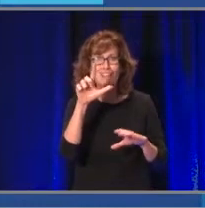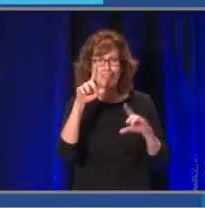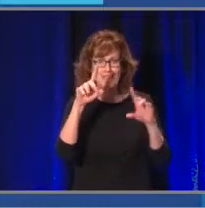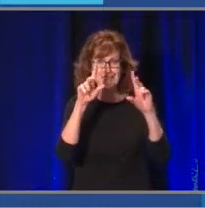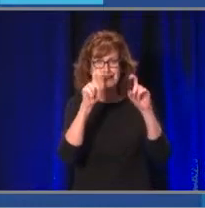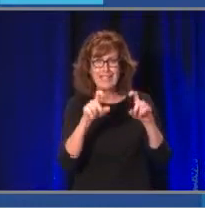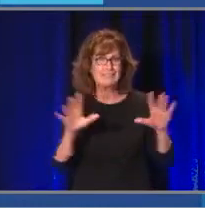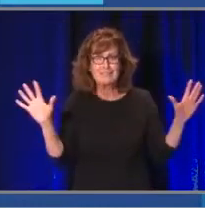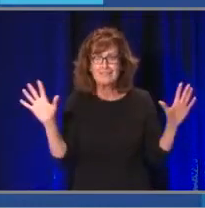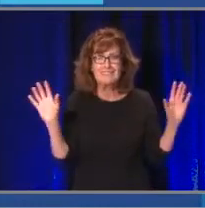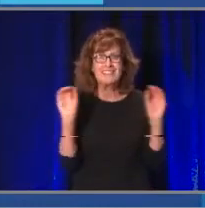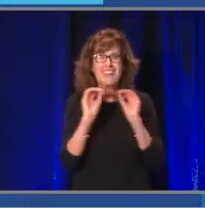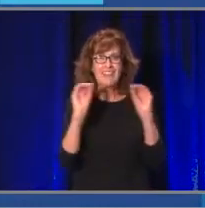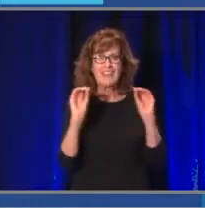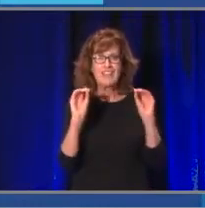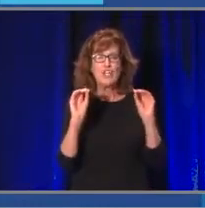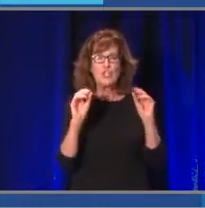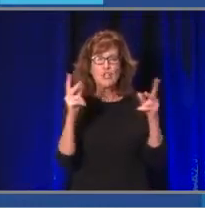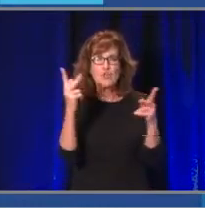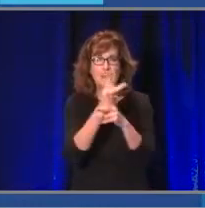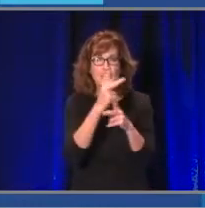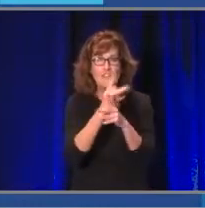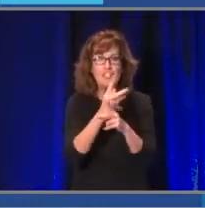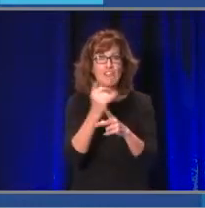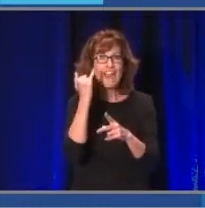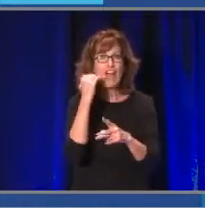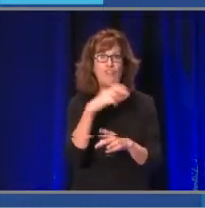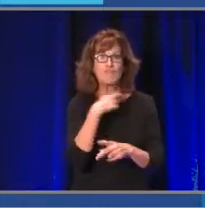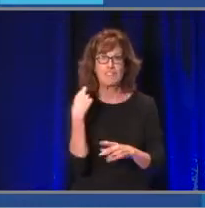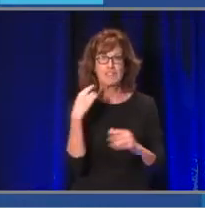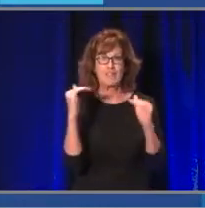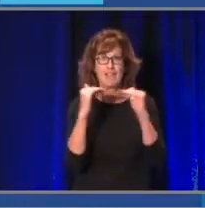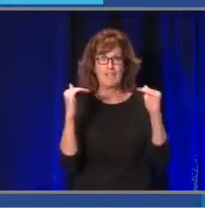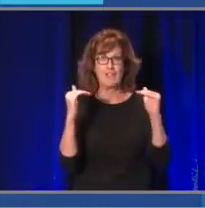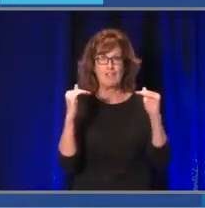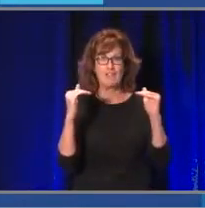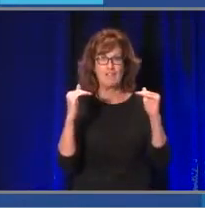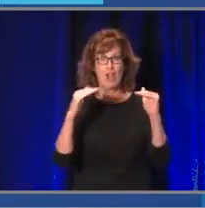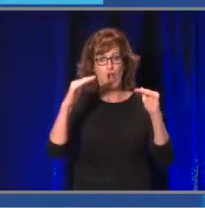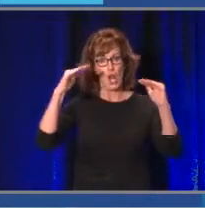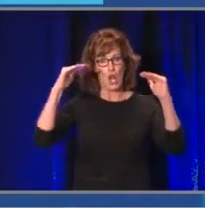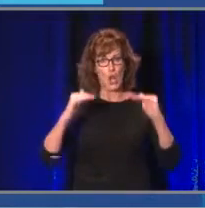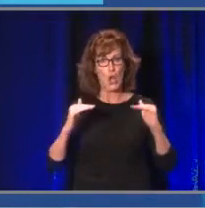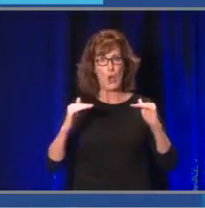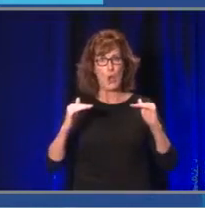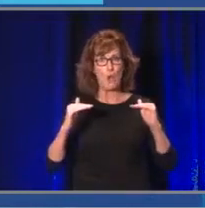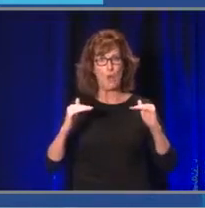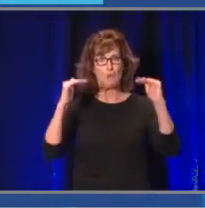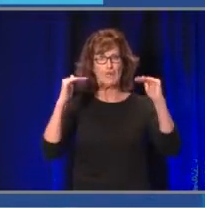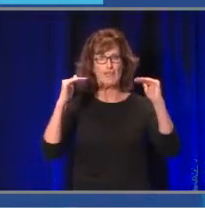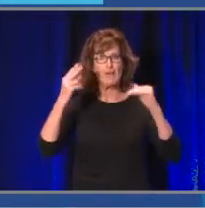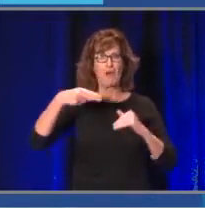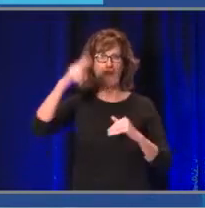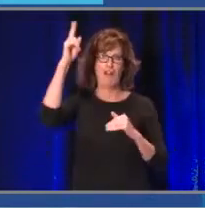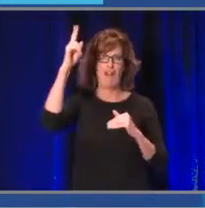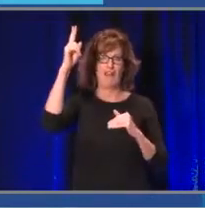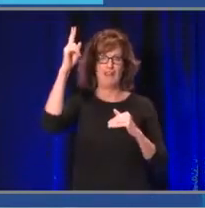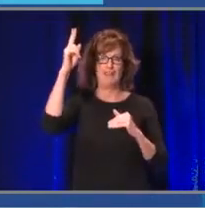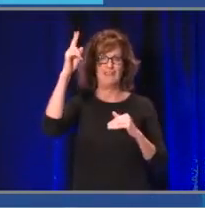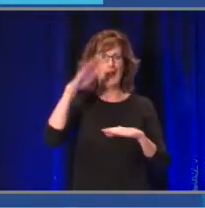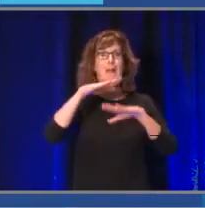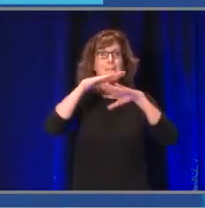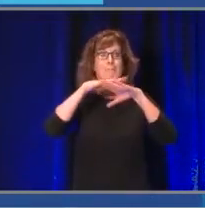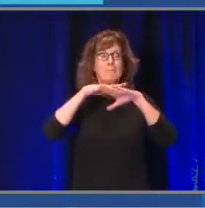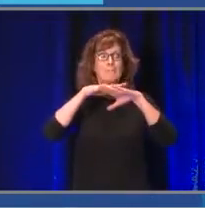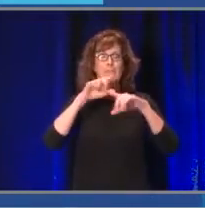patient, based on what's inside that exosome. Am I hearing that correctly? Yes. So,